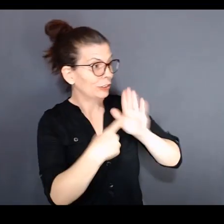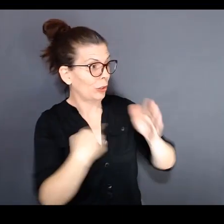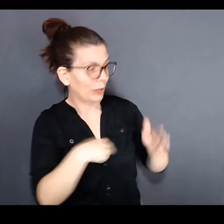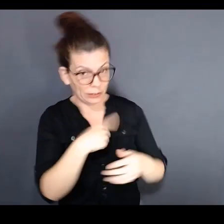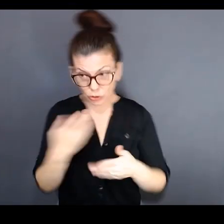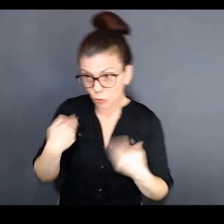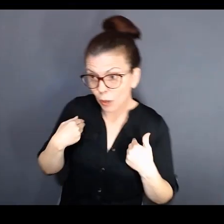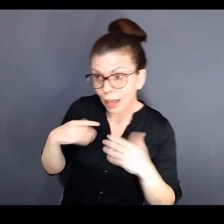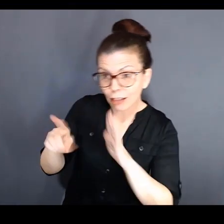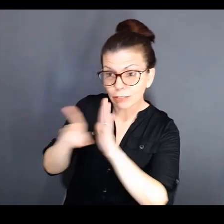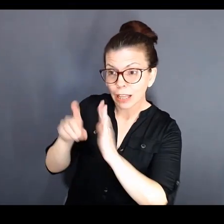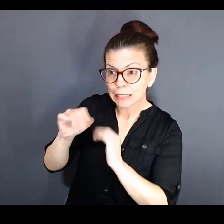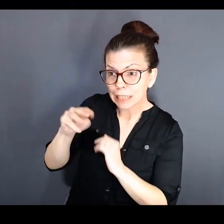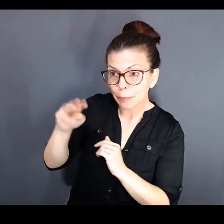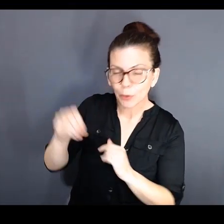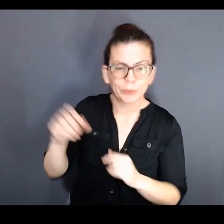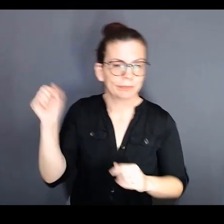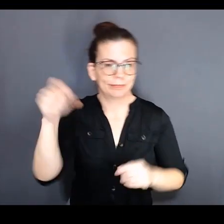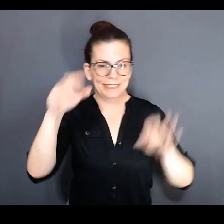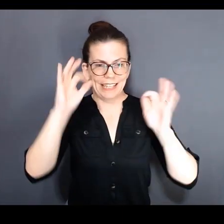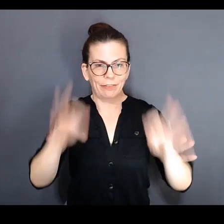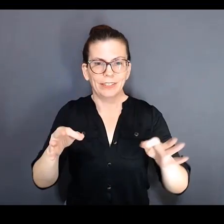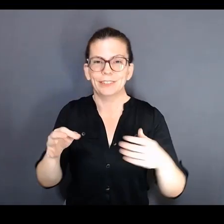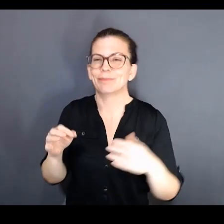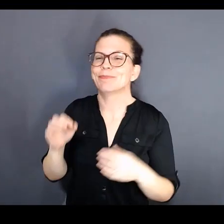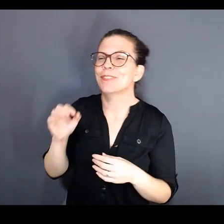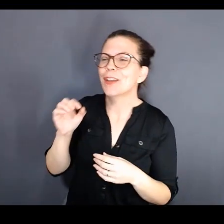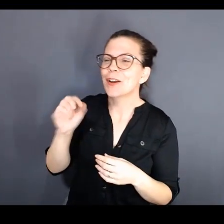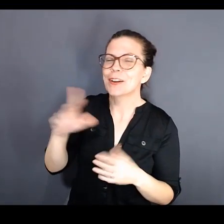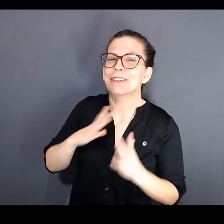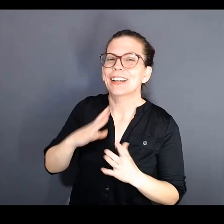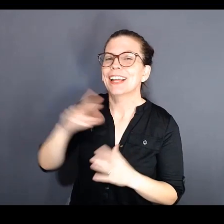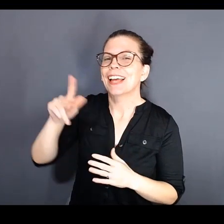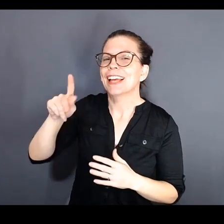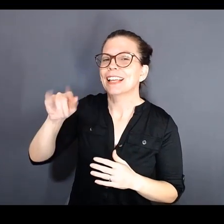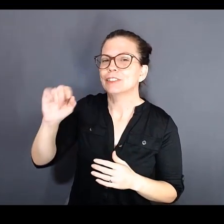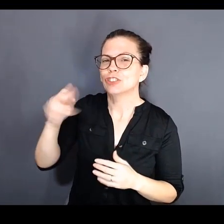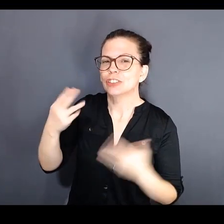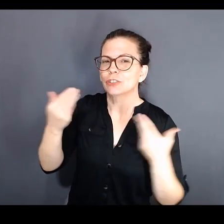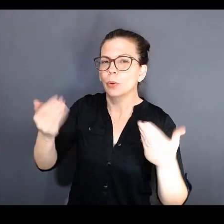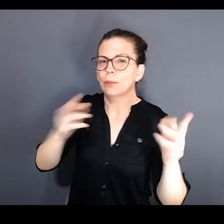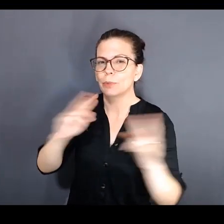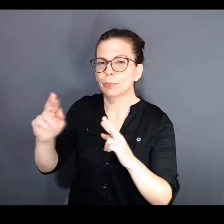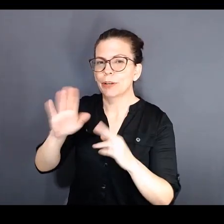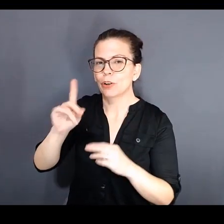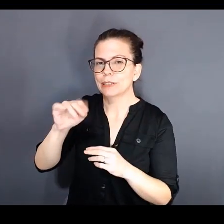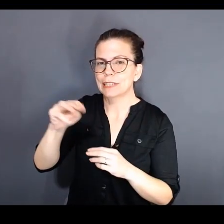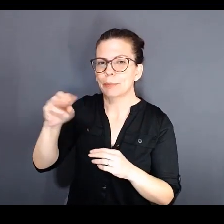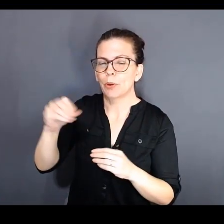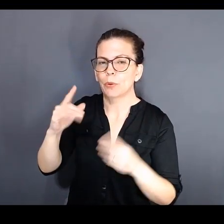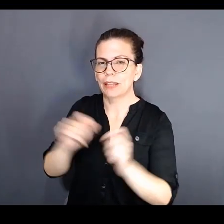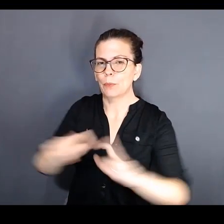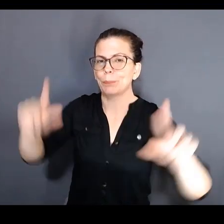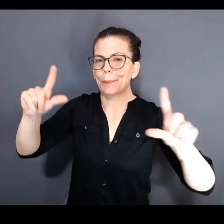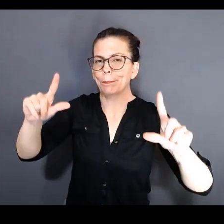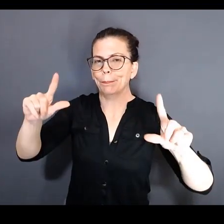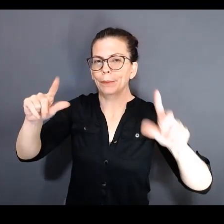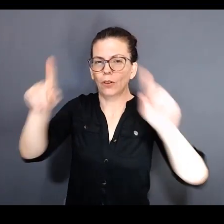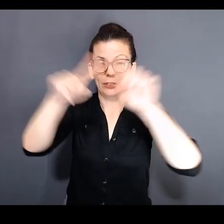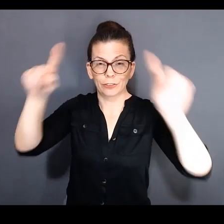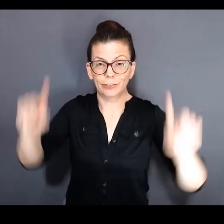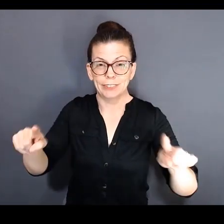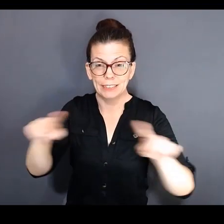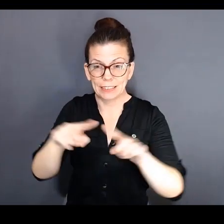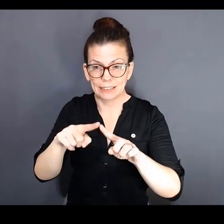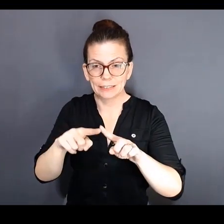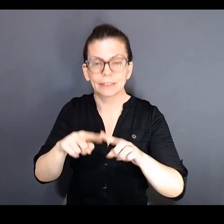can, do you have a demo for this? Yeah. Definitely. Okay, Kashish, prepare that demo, and we'll bring it